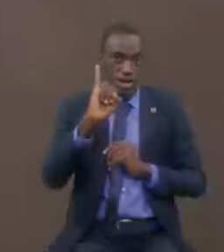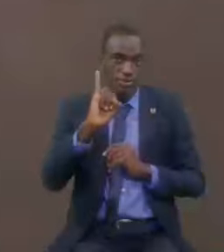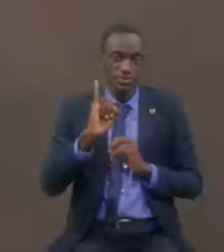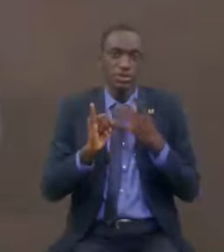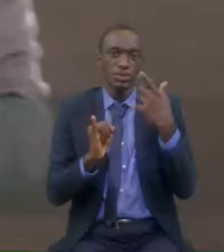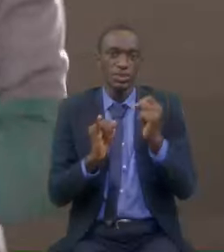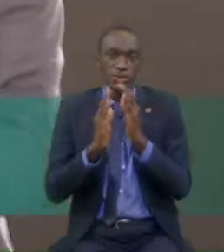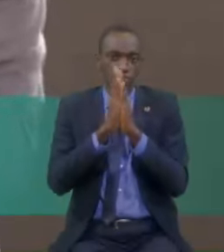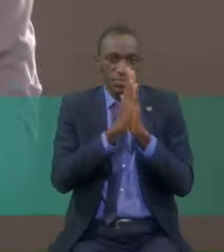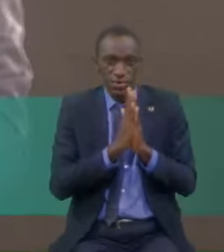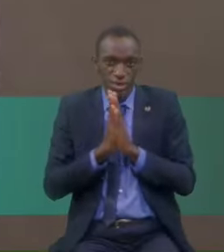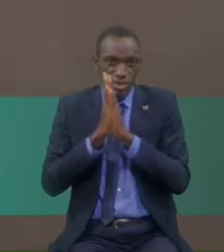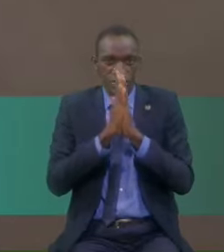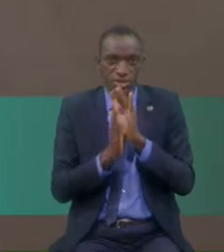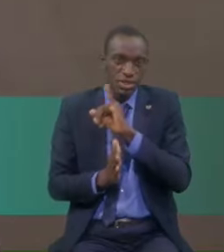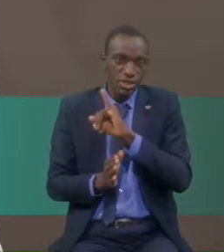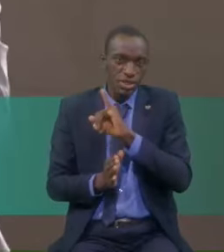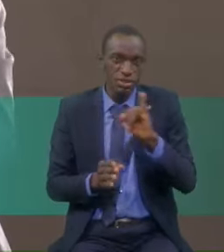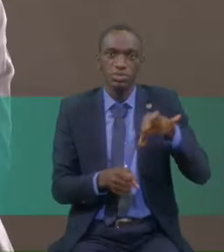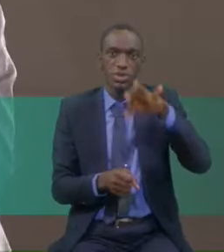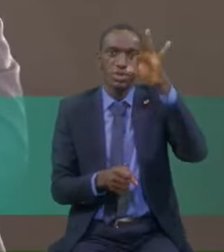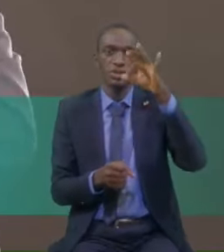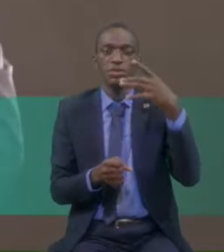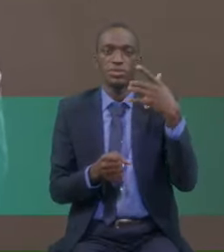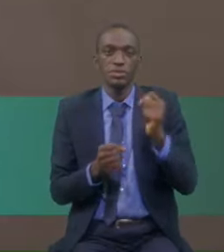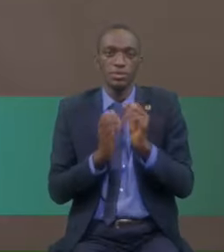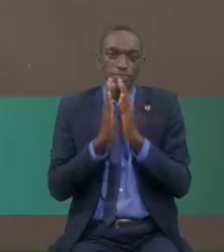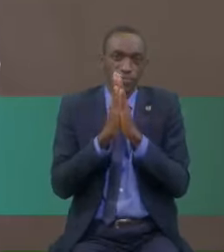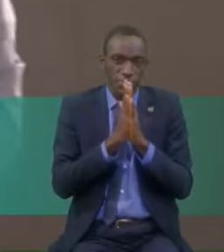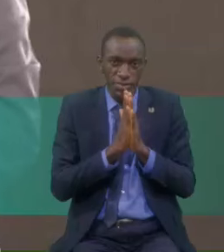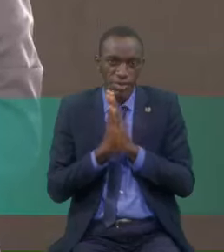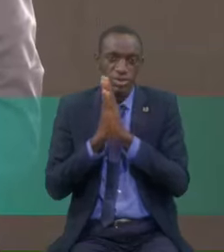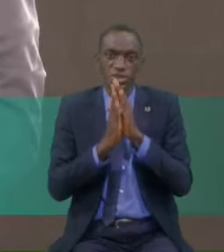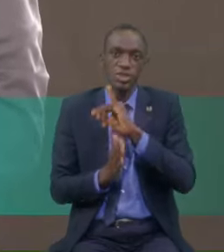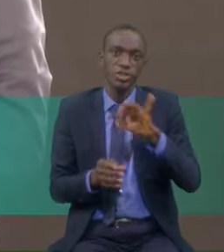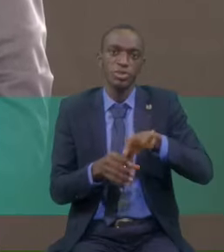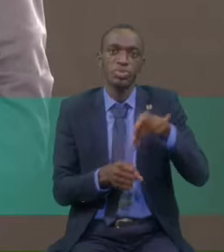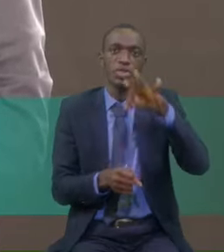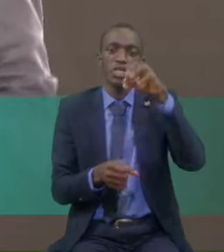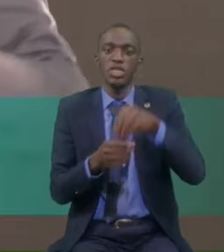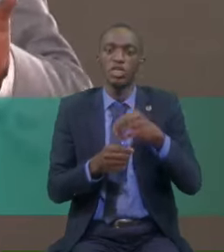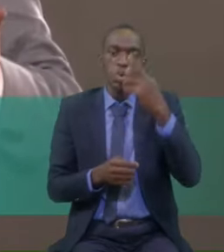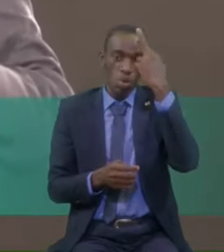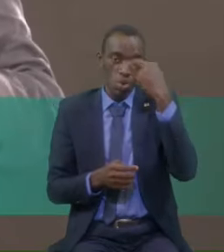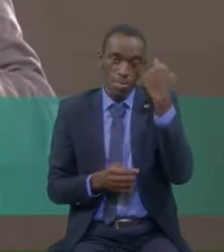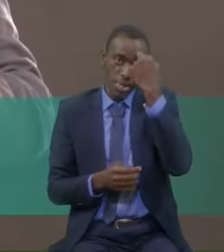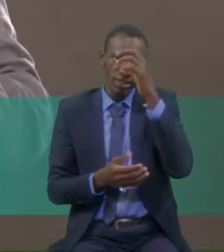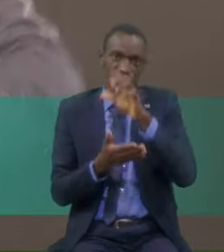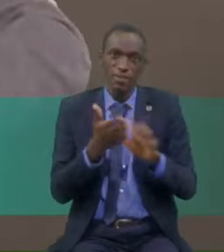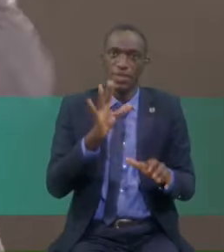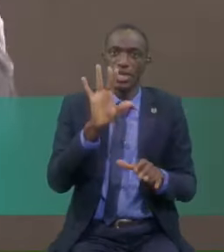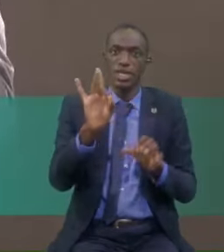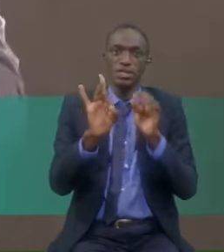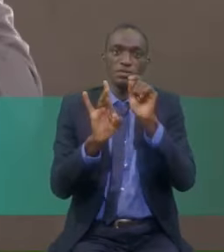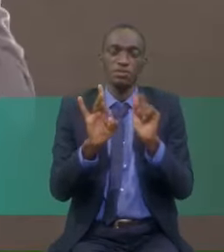The interceding spirit. In Romans chapter 8, verse 26, likewise,